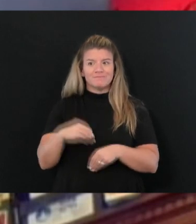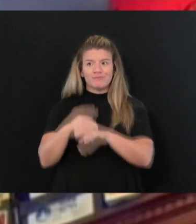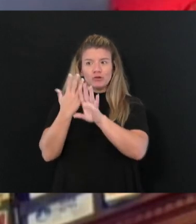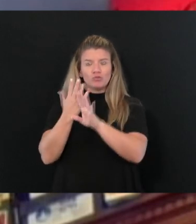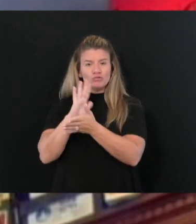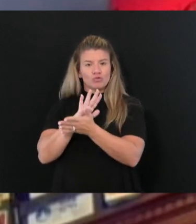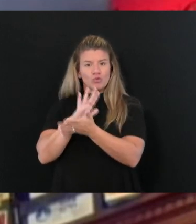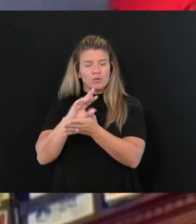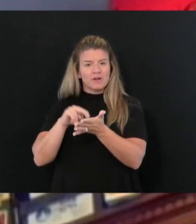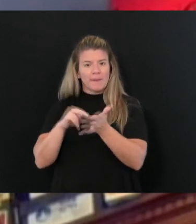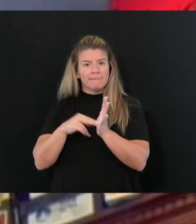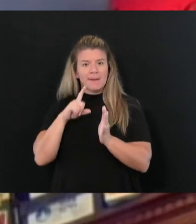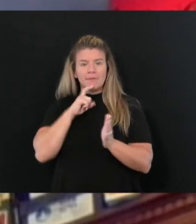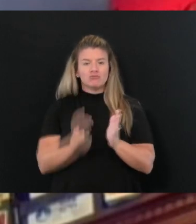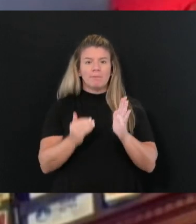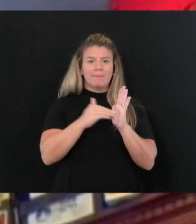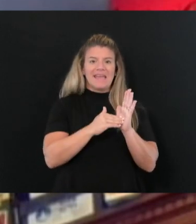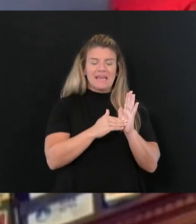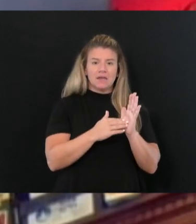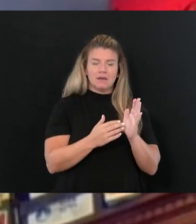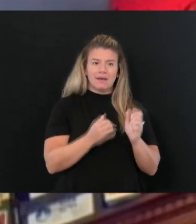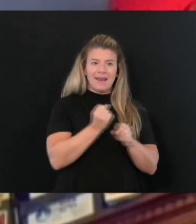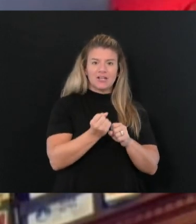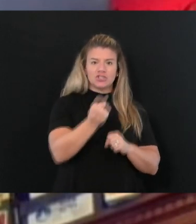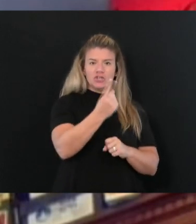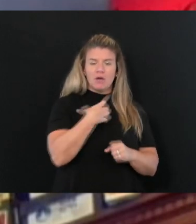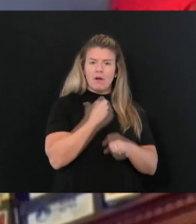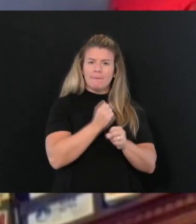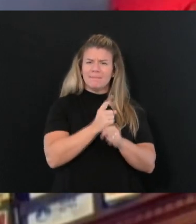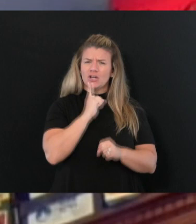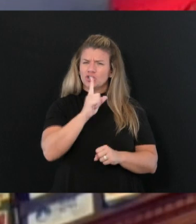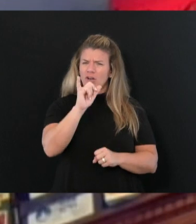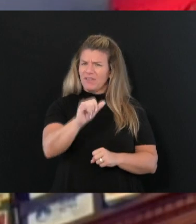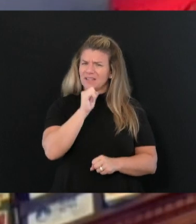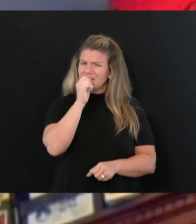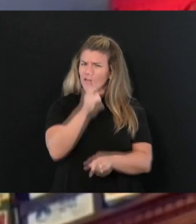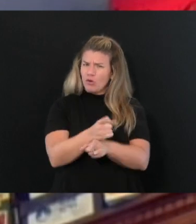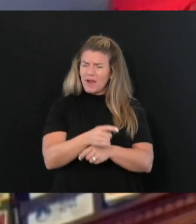just like some reassurance that that's not correct. Thanks.